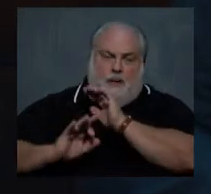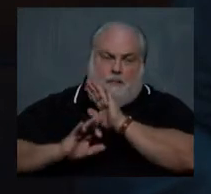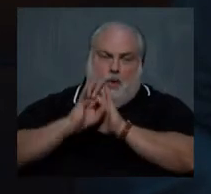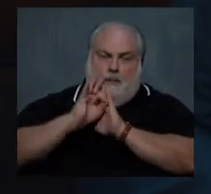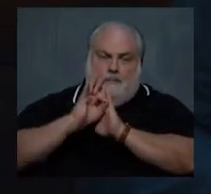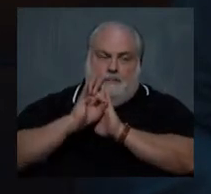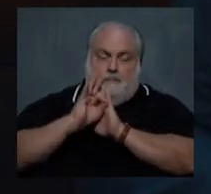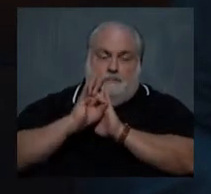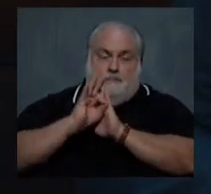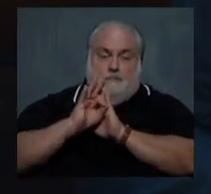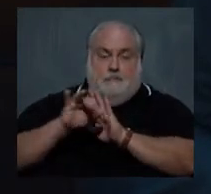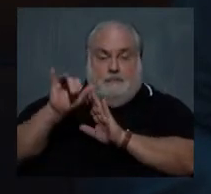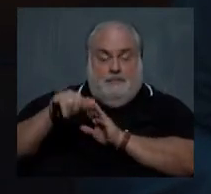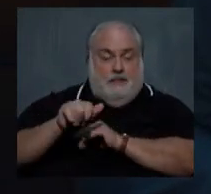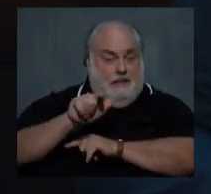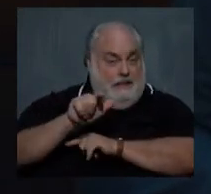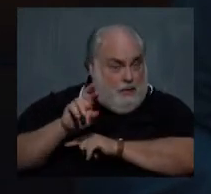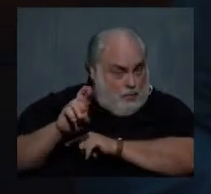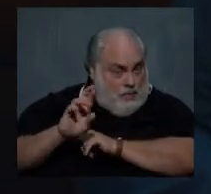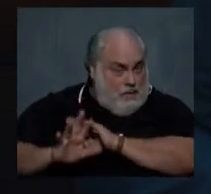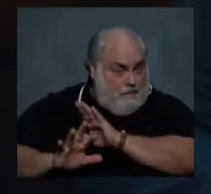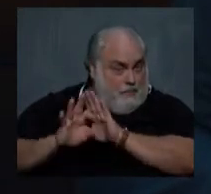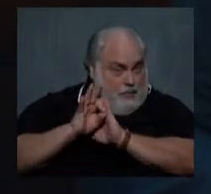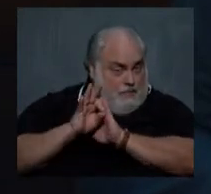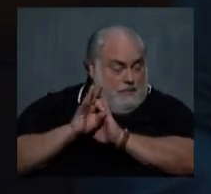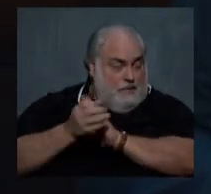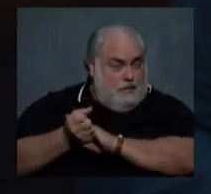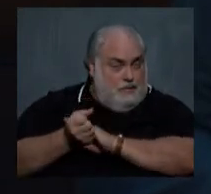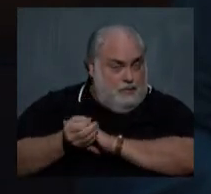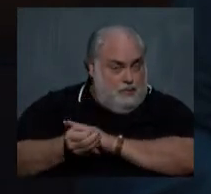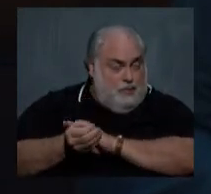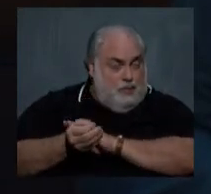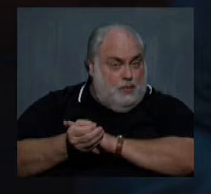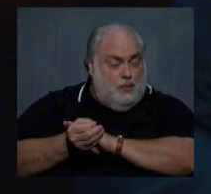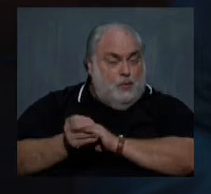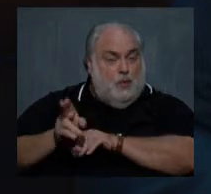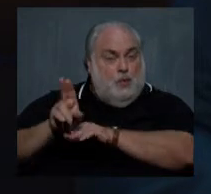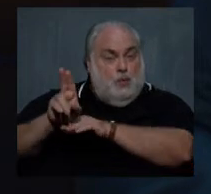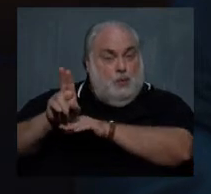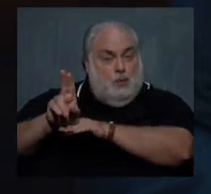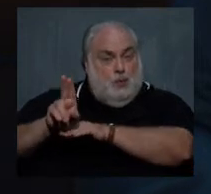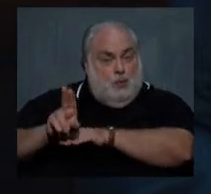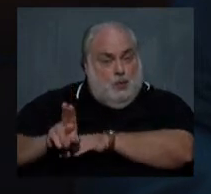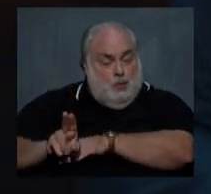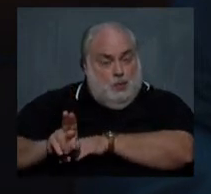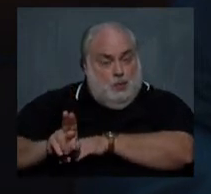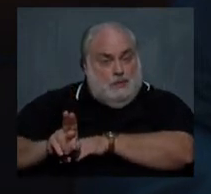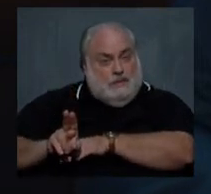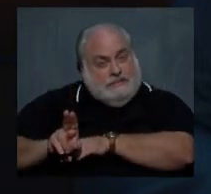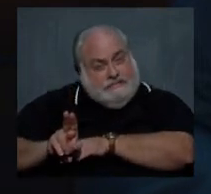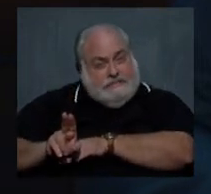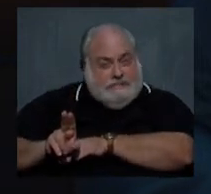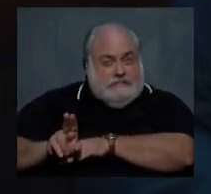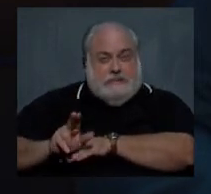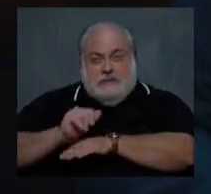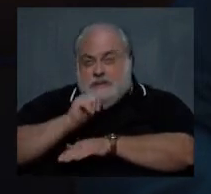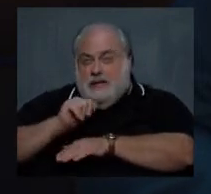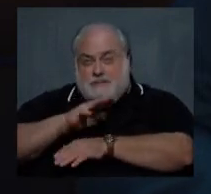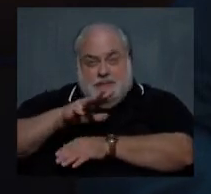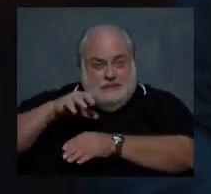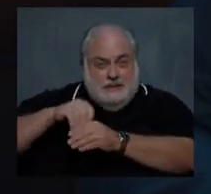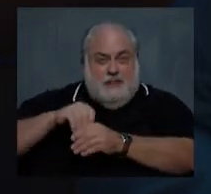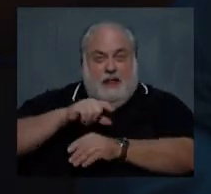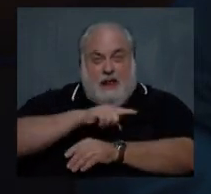appointment. This is a Little Rock appointment, so usually, although it's not contained